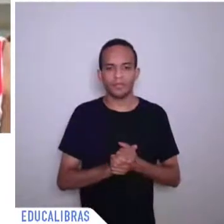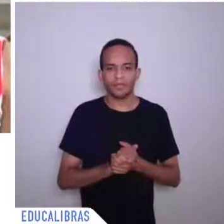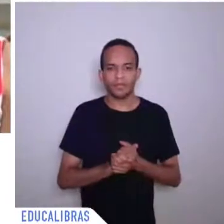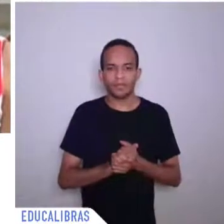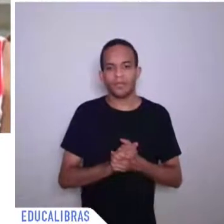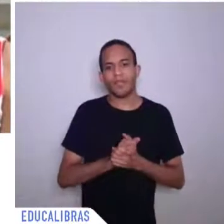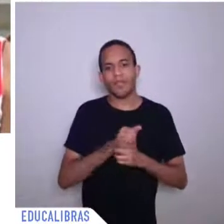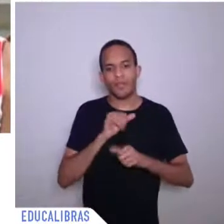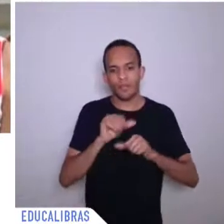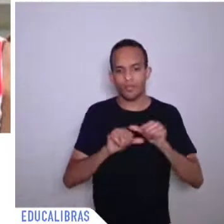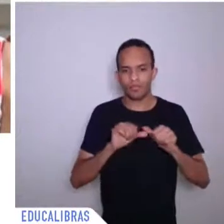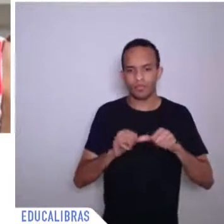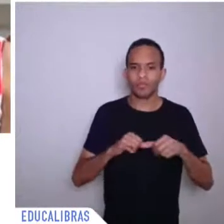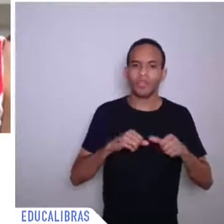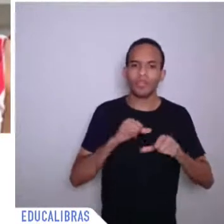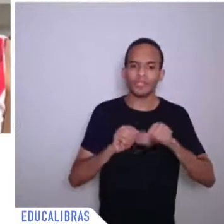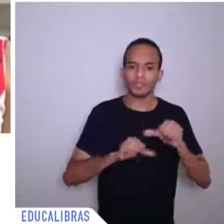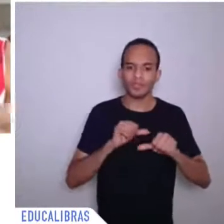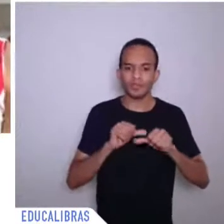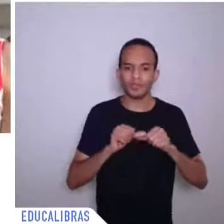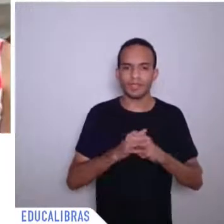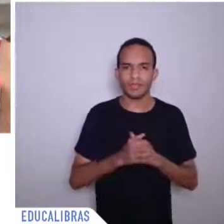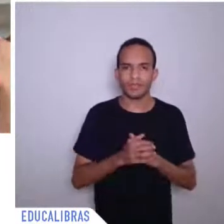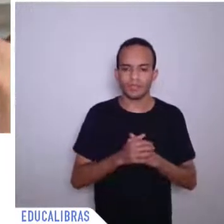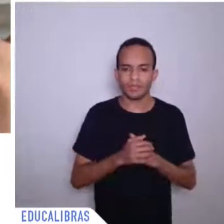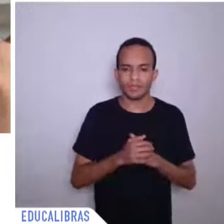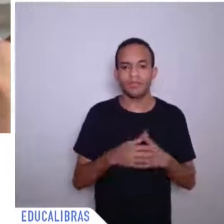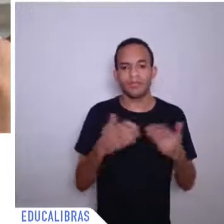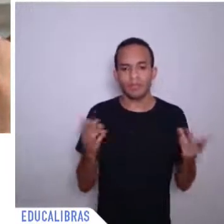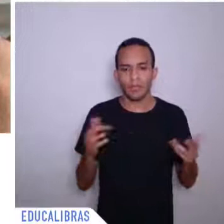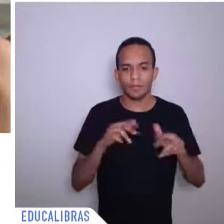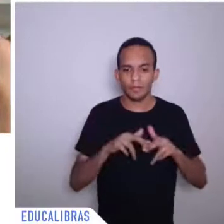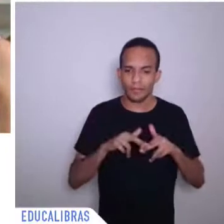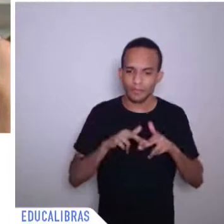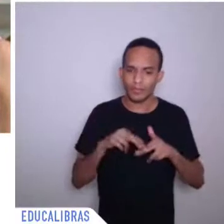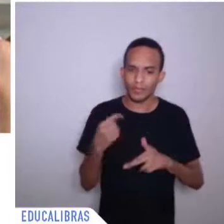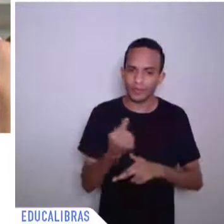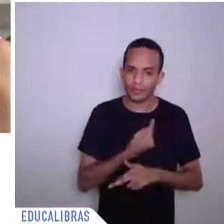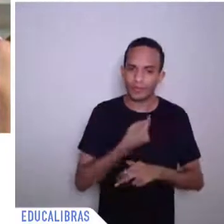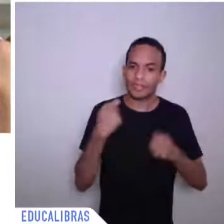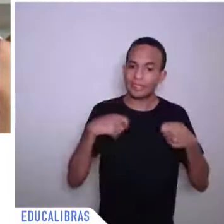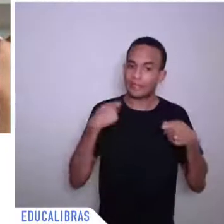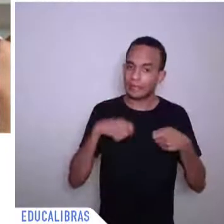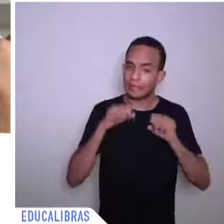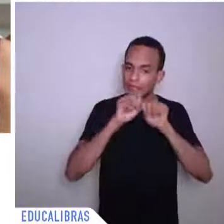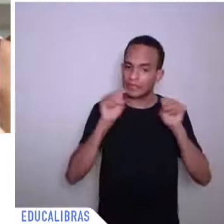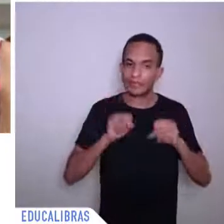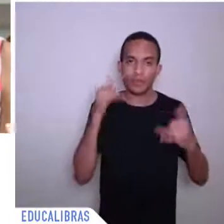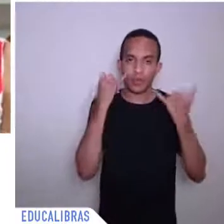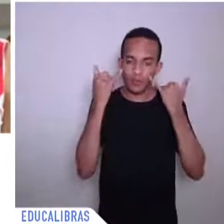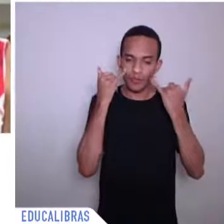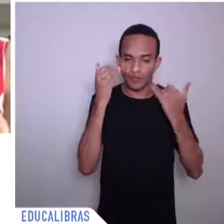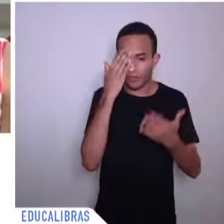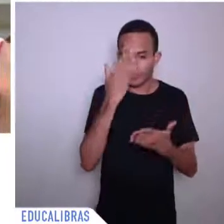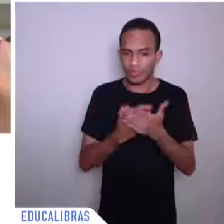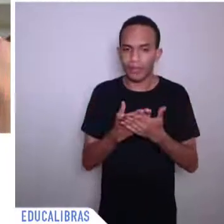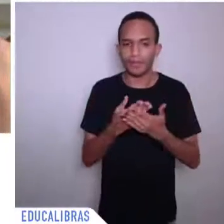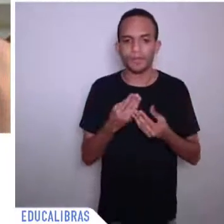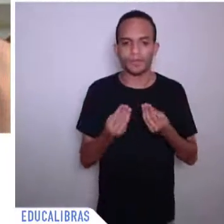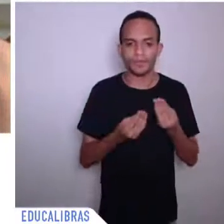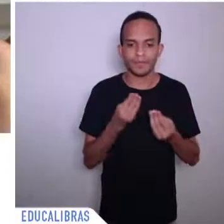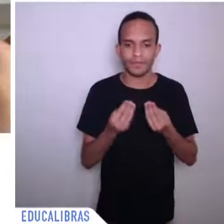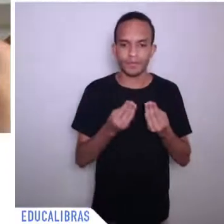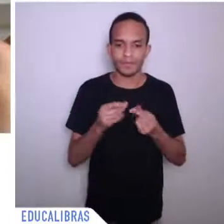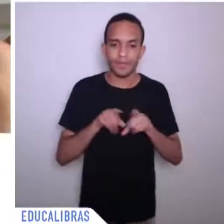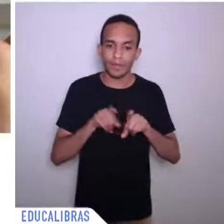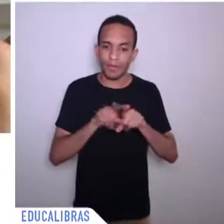is a clear break in the building of this public political debate currently.